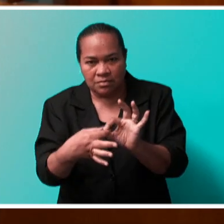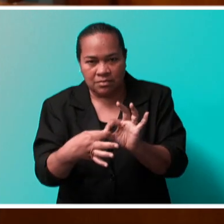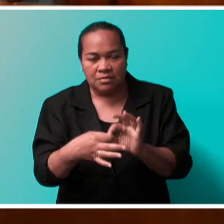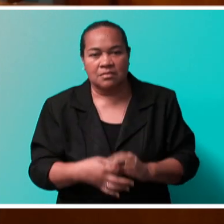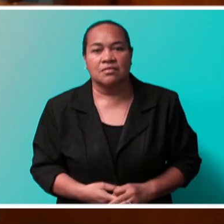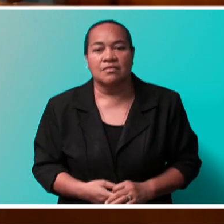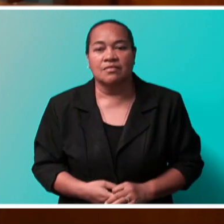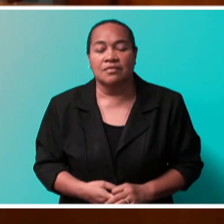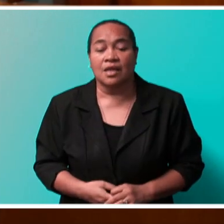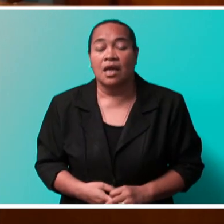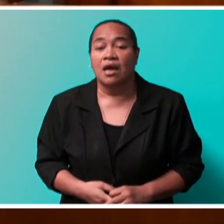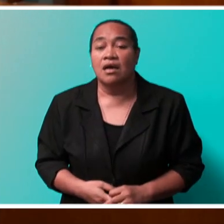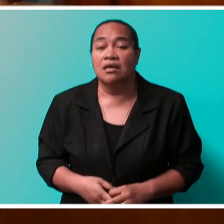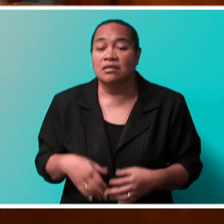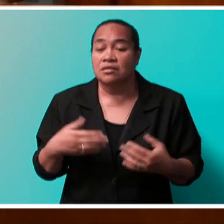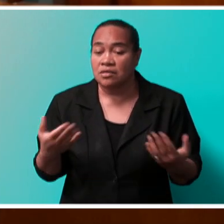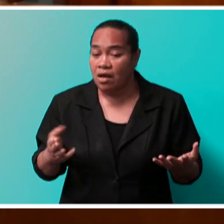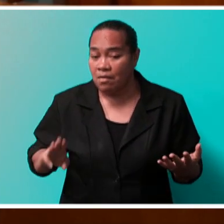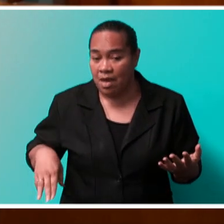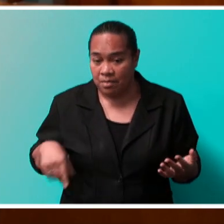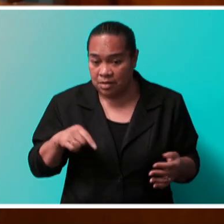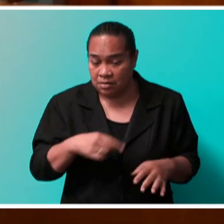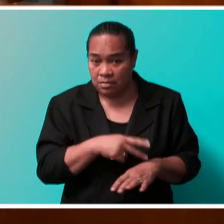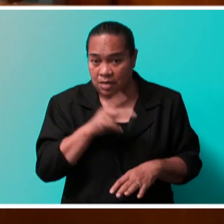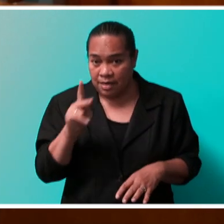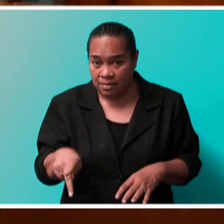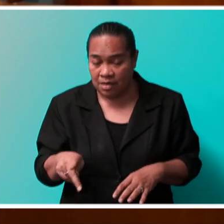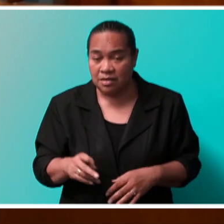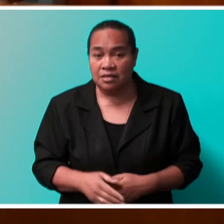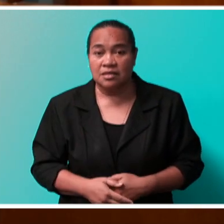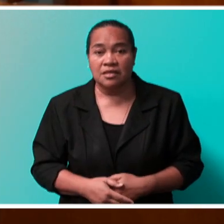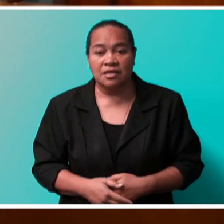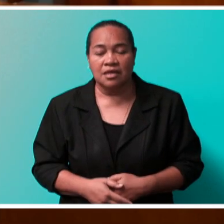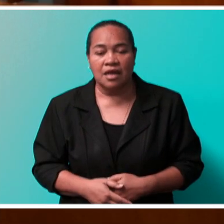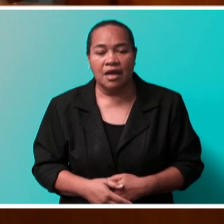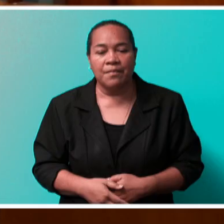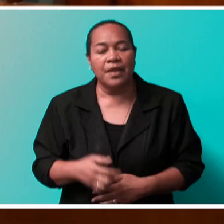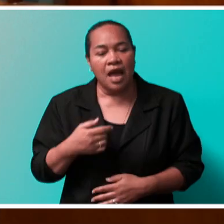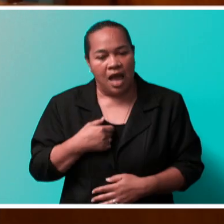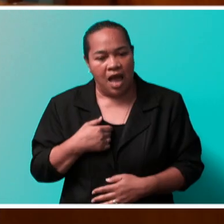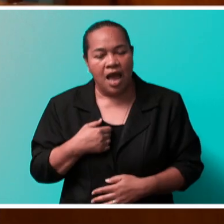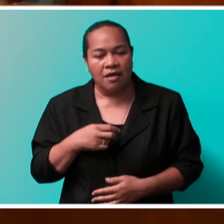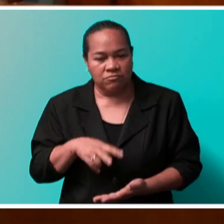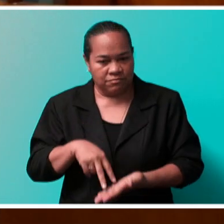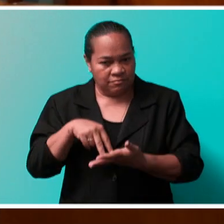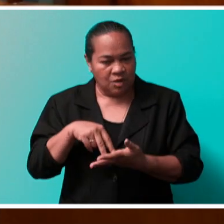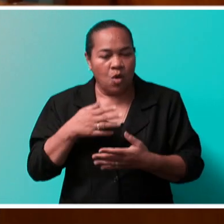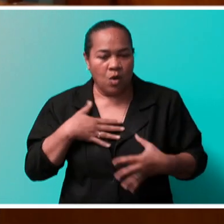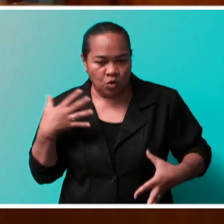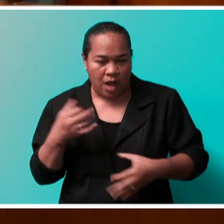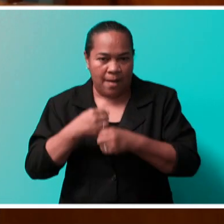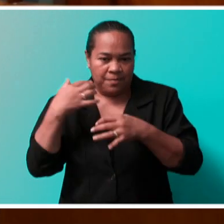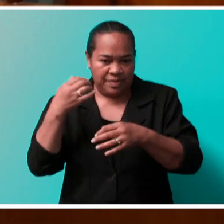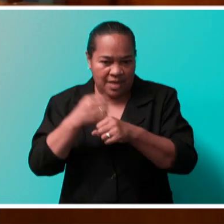Honorable Madam Deputy Speaker and honorable members of this august House, and I rise this morning to update this honorable House